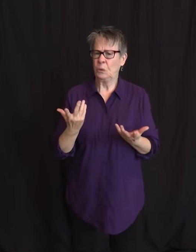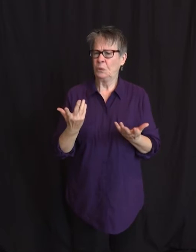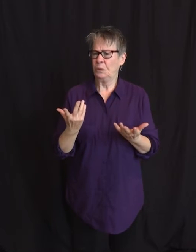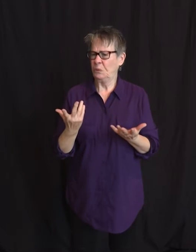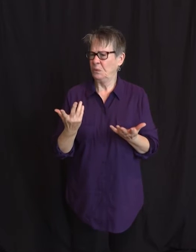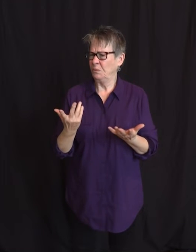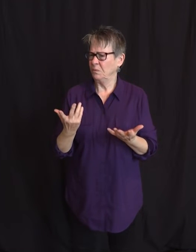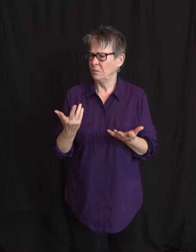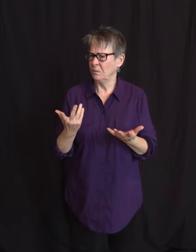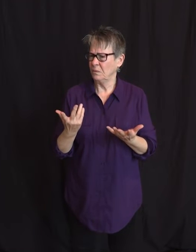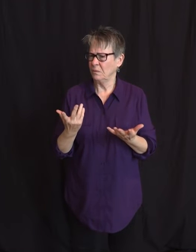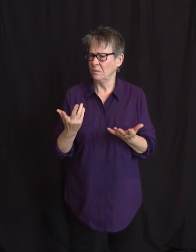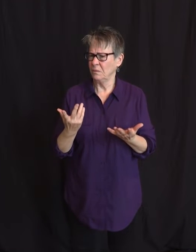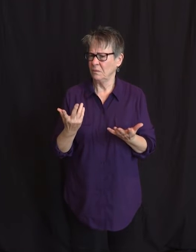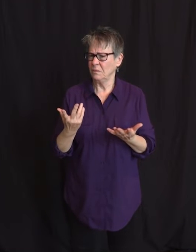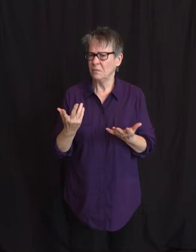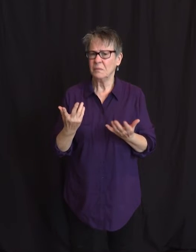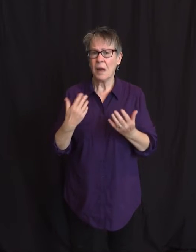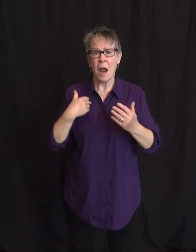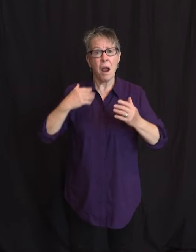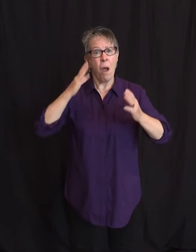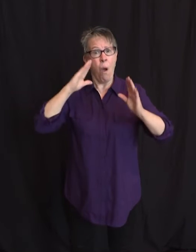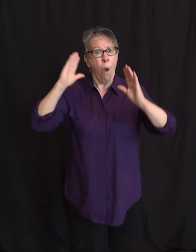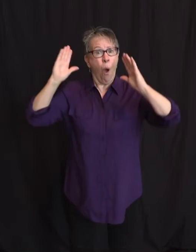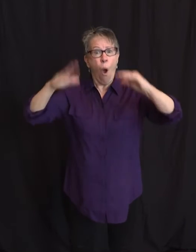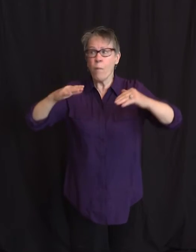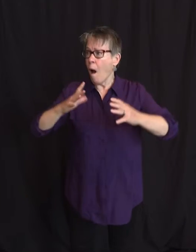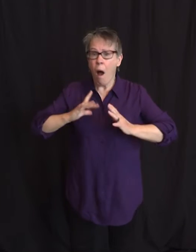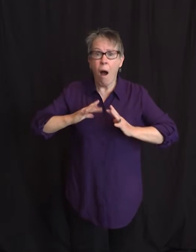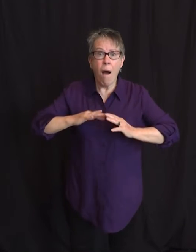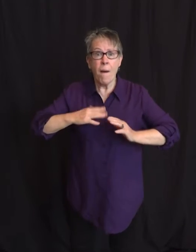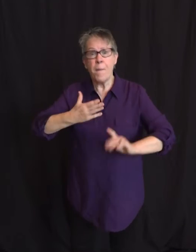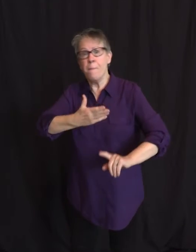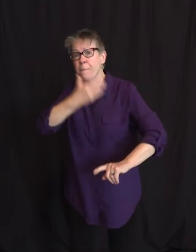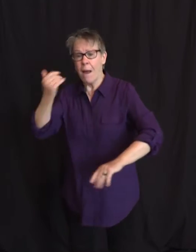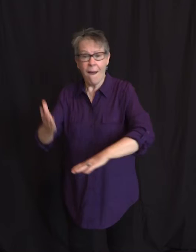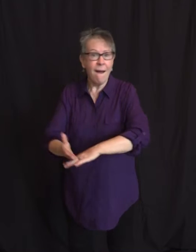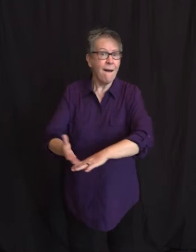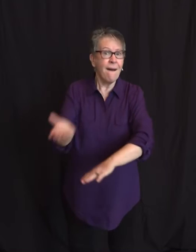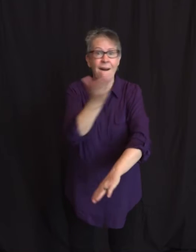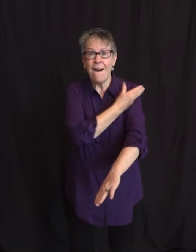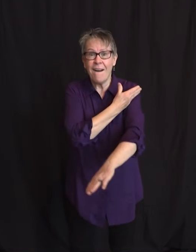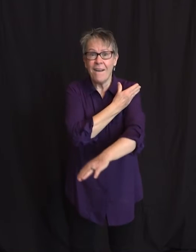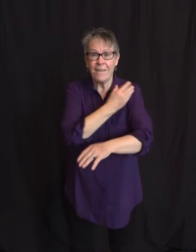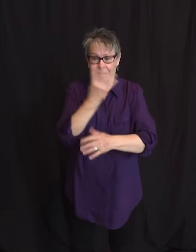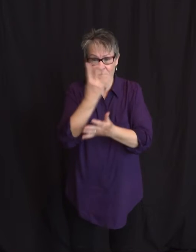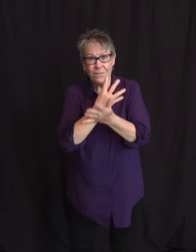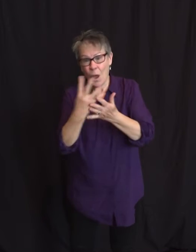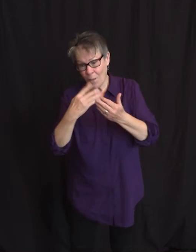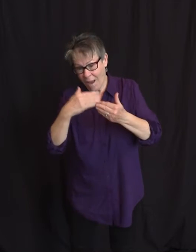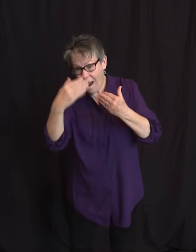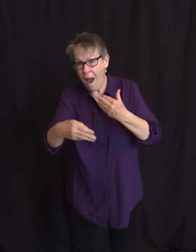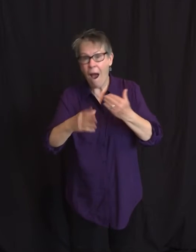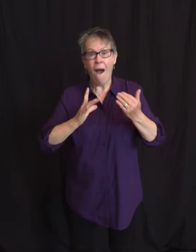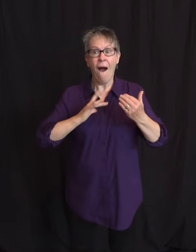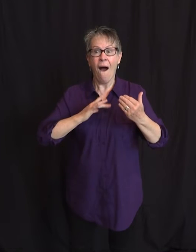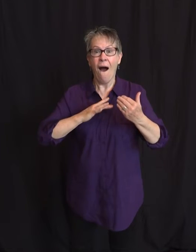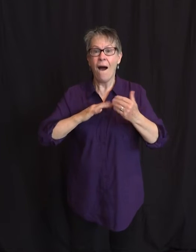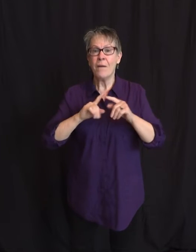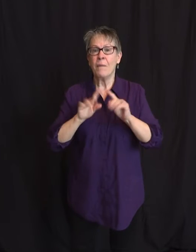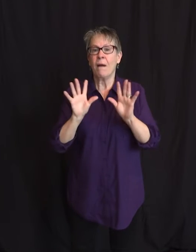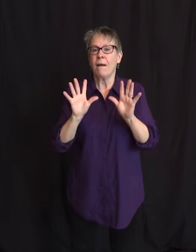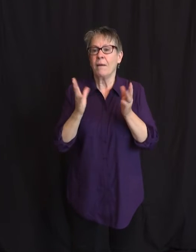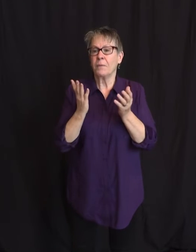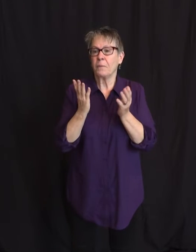hope we are. I think there's a shot. I think we've got a shot. If everybody keeps doing what they're doing, if we let our guard